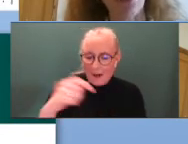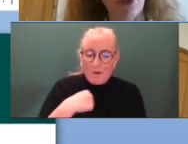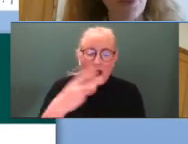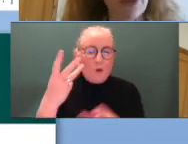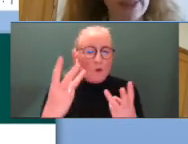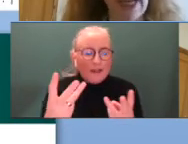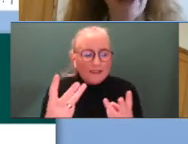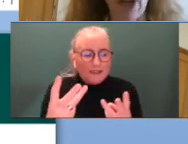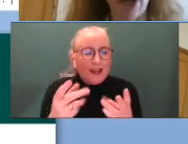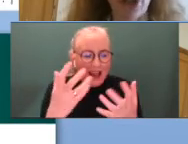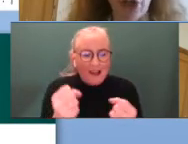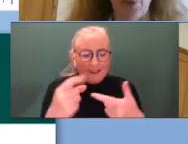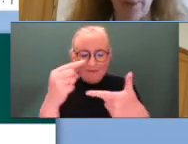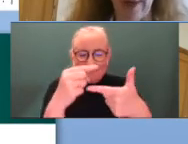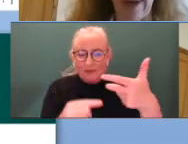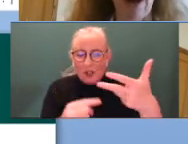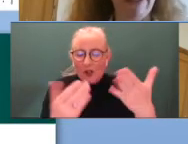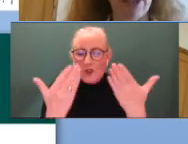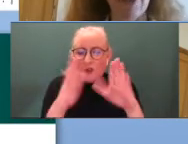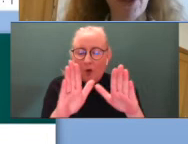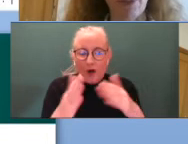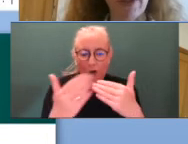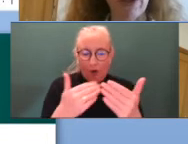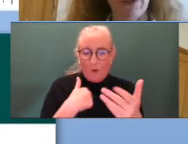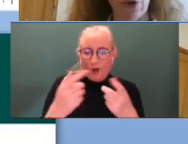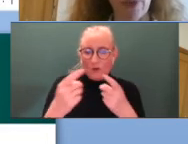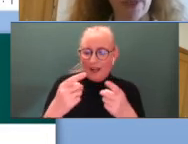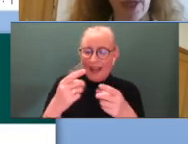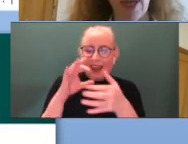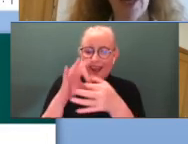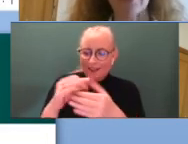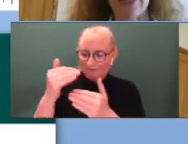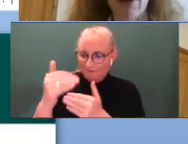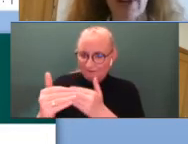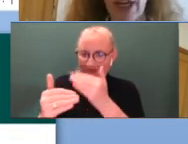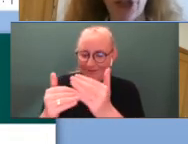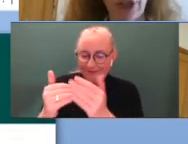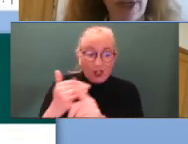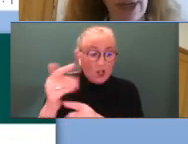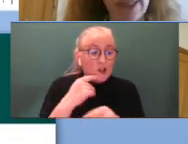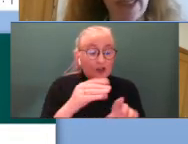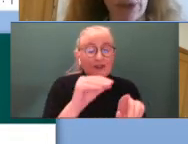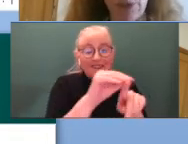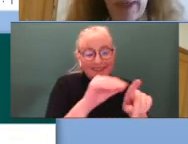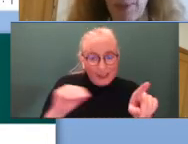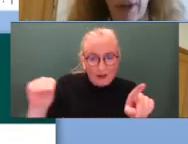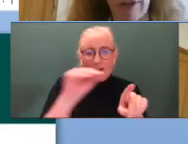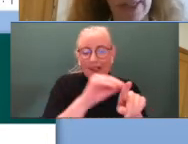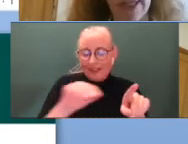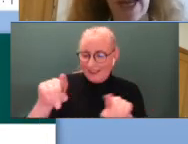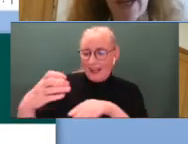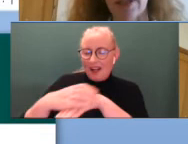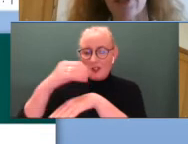kind of group those together and show where we are in terms of moving those forward. Decongregation continues to be